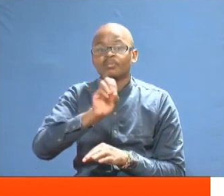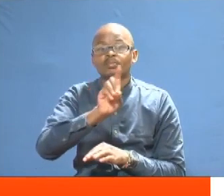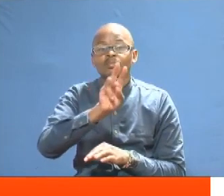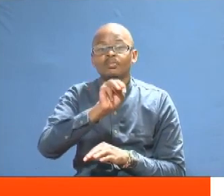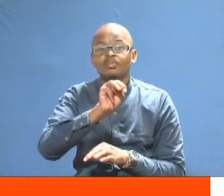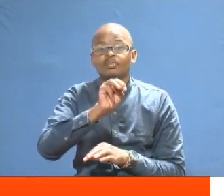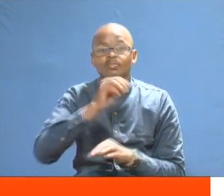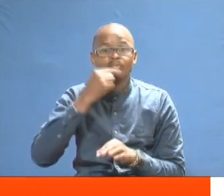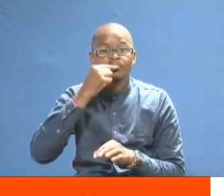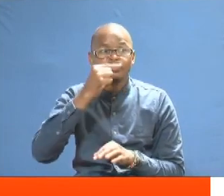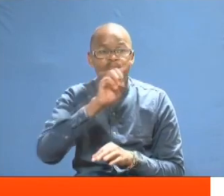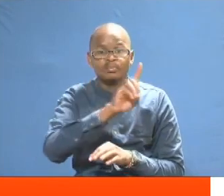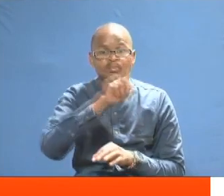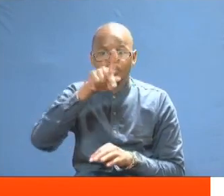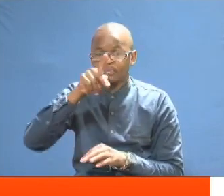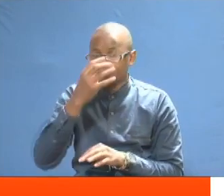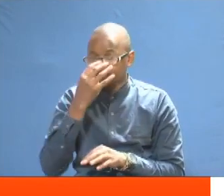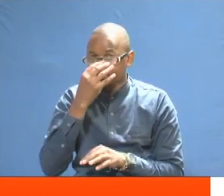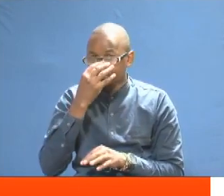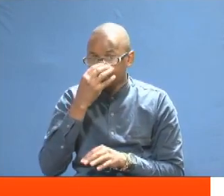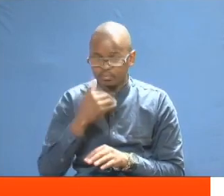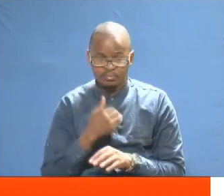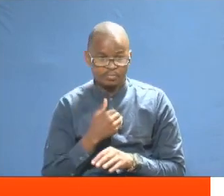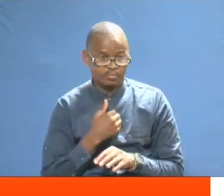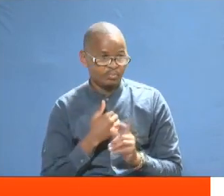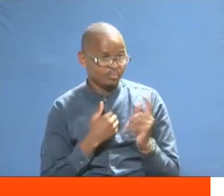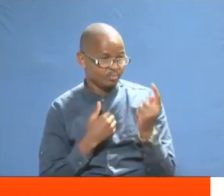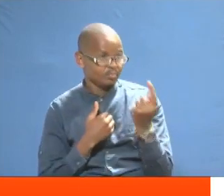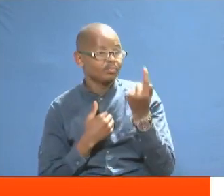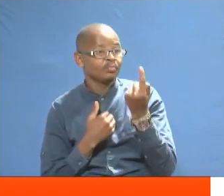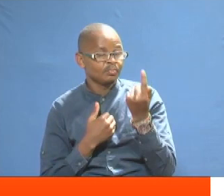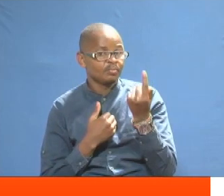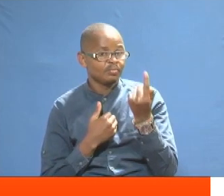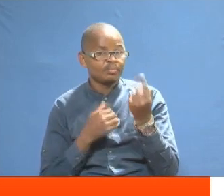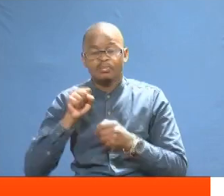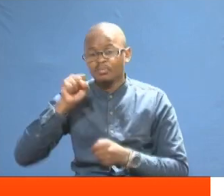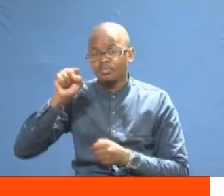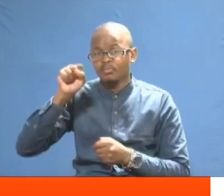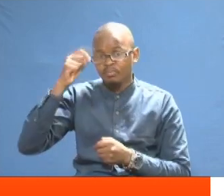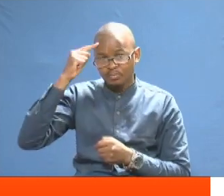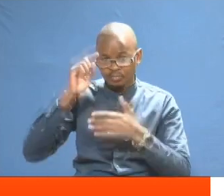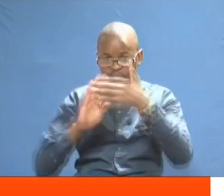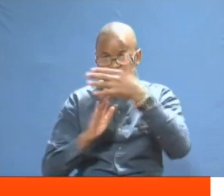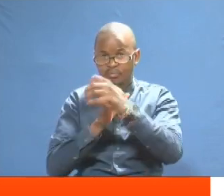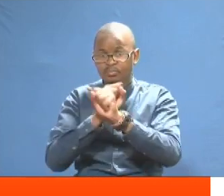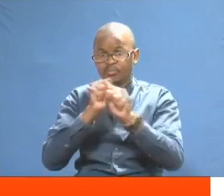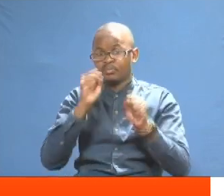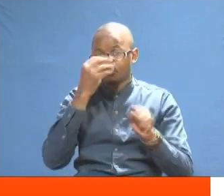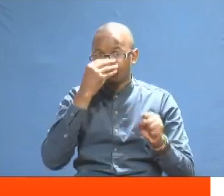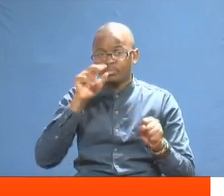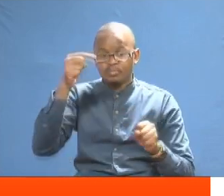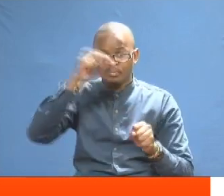leaders have said that DP Ruto allies have been on the forefront to campaign for Deputy President William Ruto